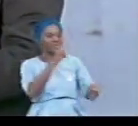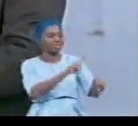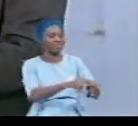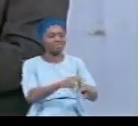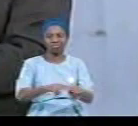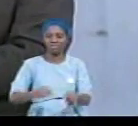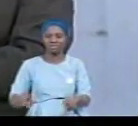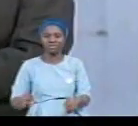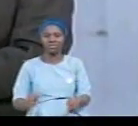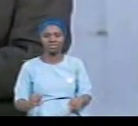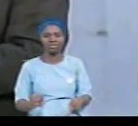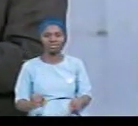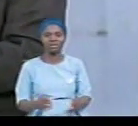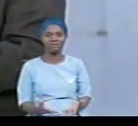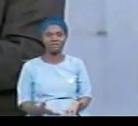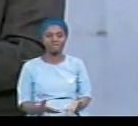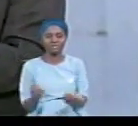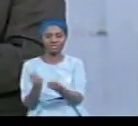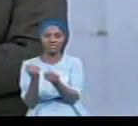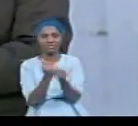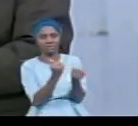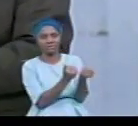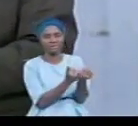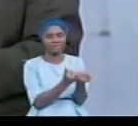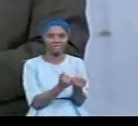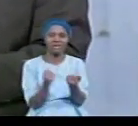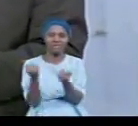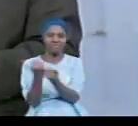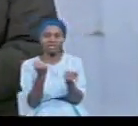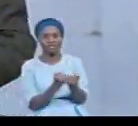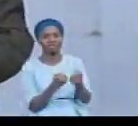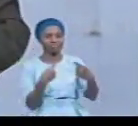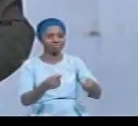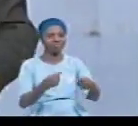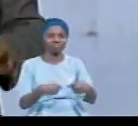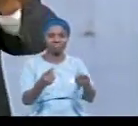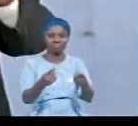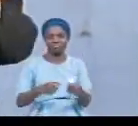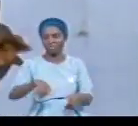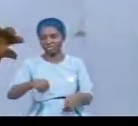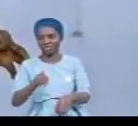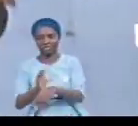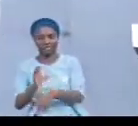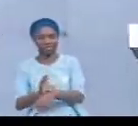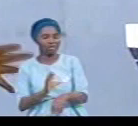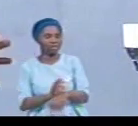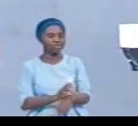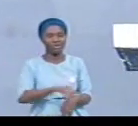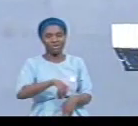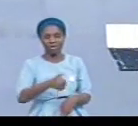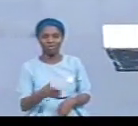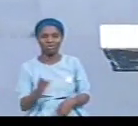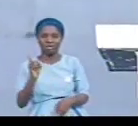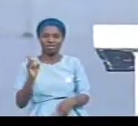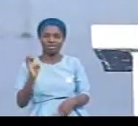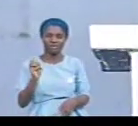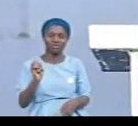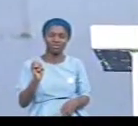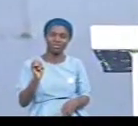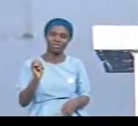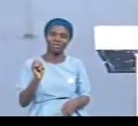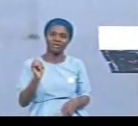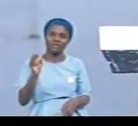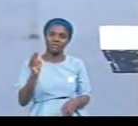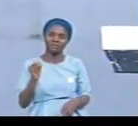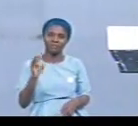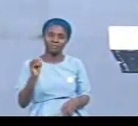the devil. We're fighting the other church, the other denomination, a fruitless fight. And